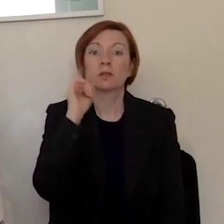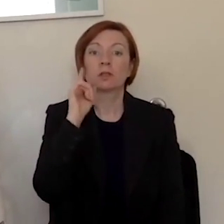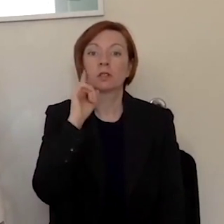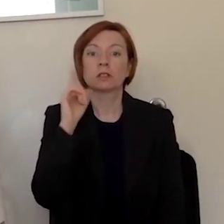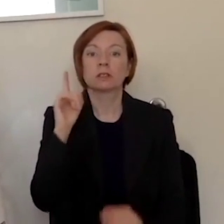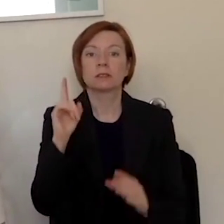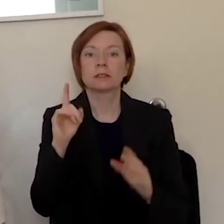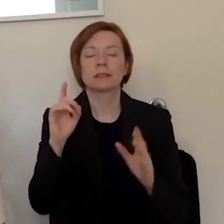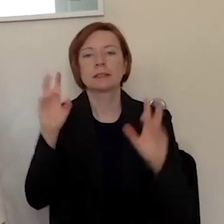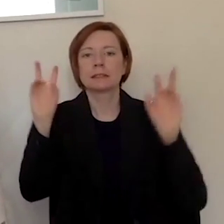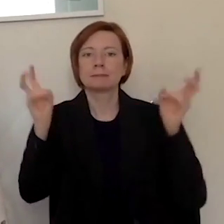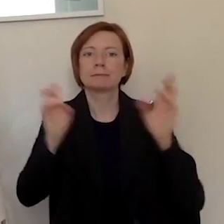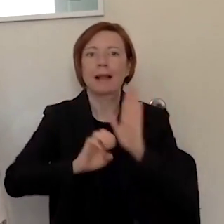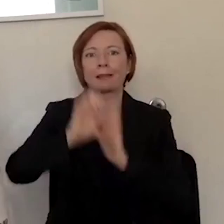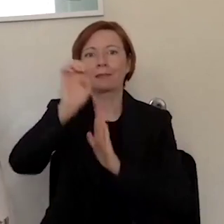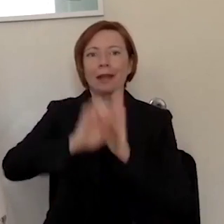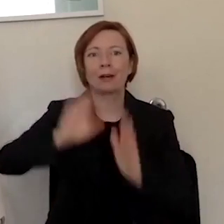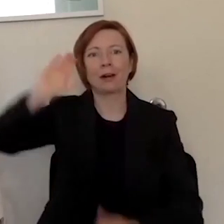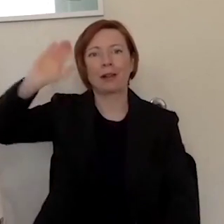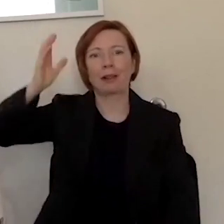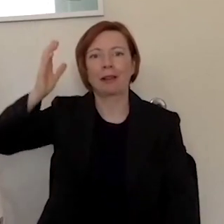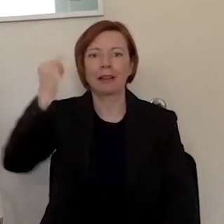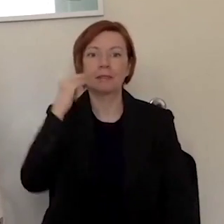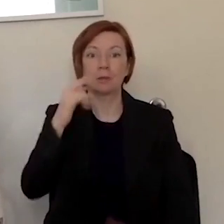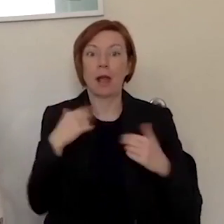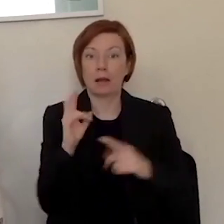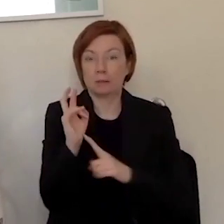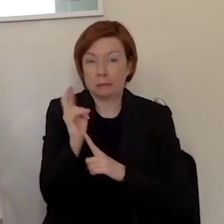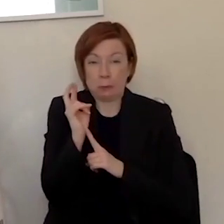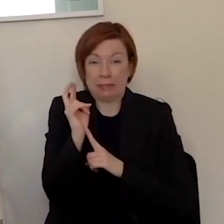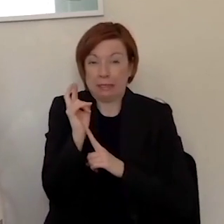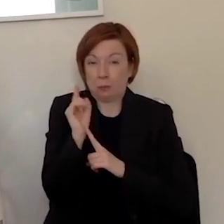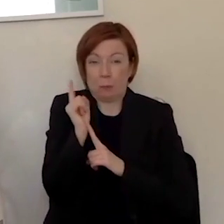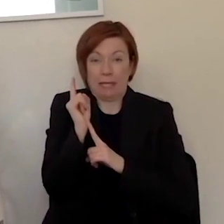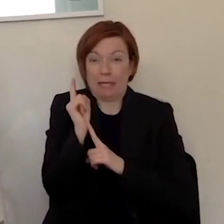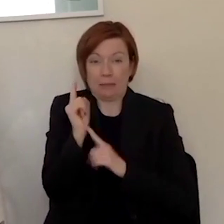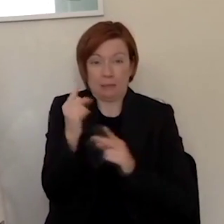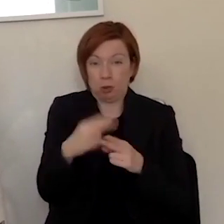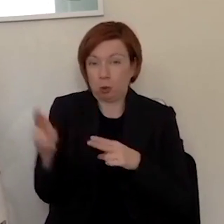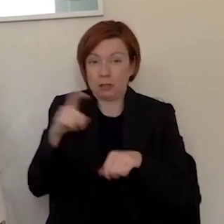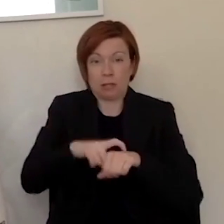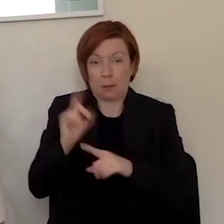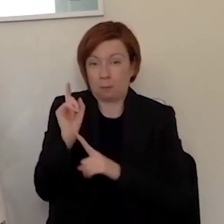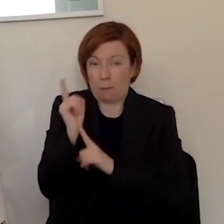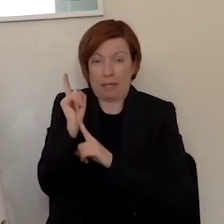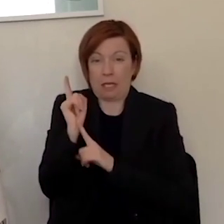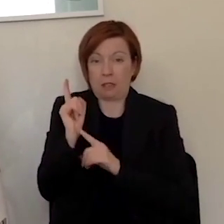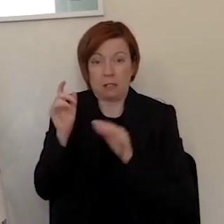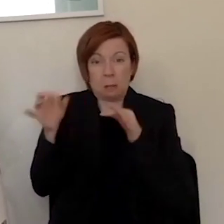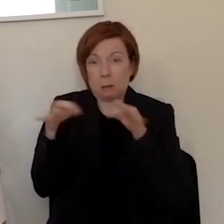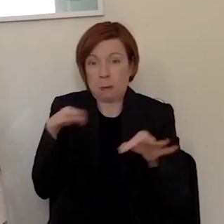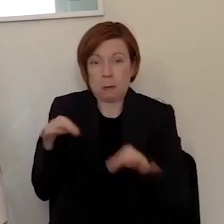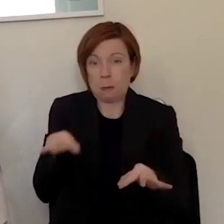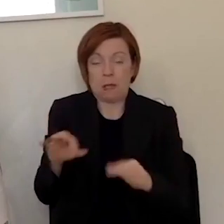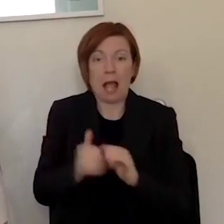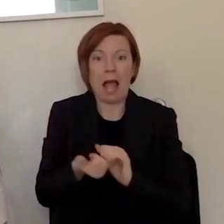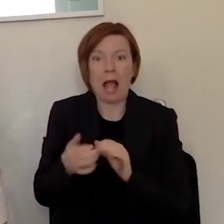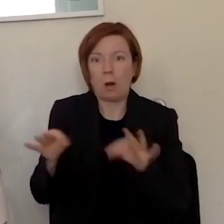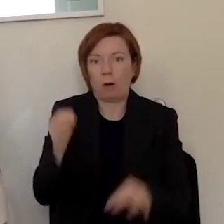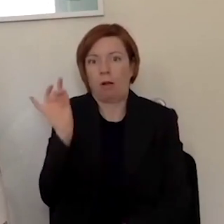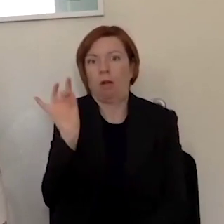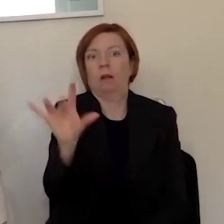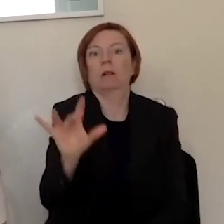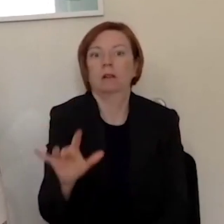you've heard the term an elevator pitch, right? This idea, if you just had someone's attention for a very short period of time, how would